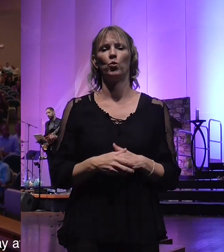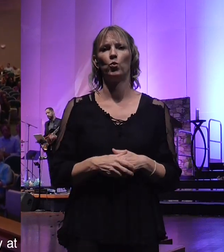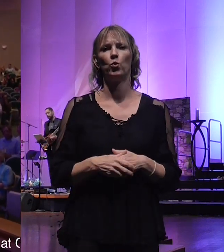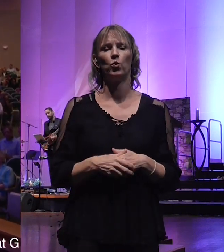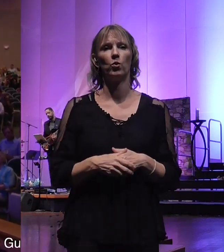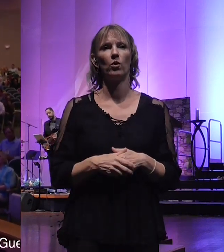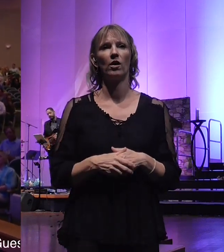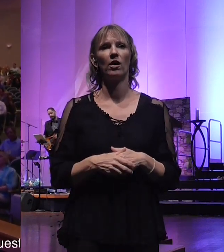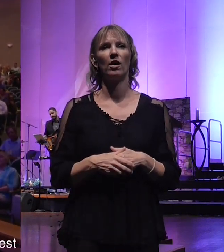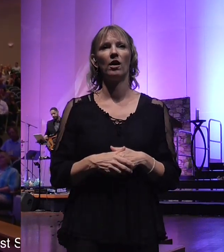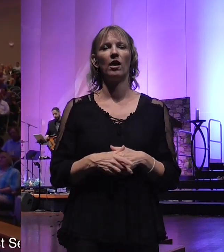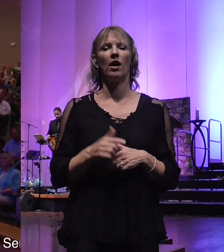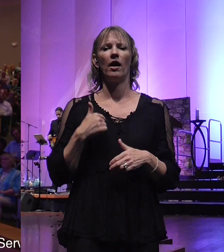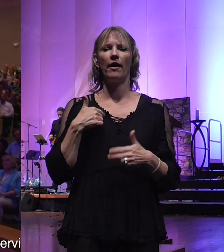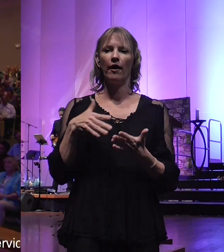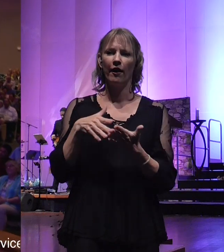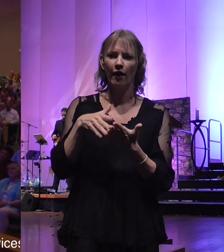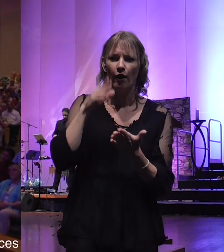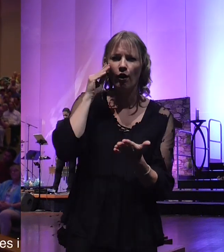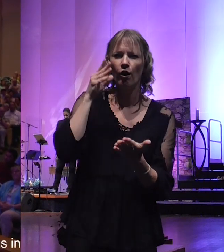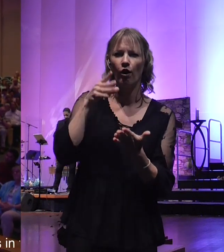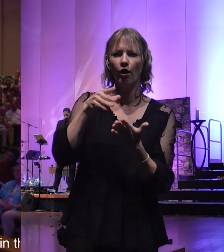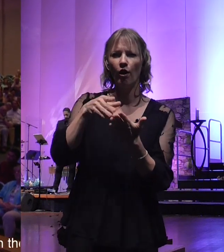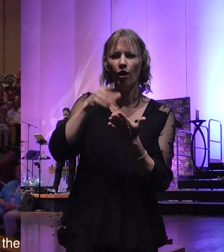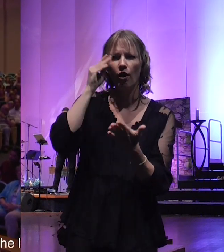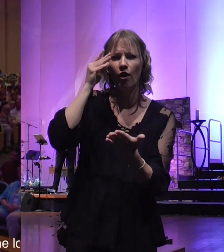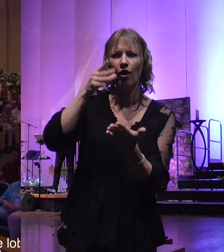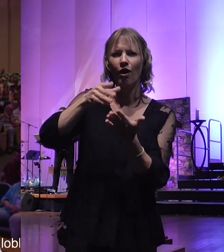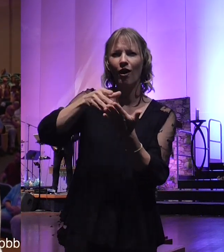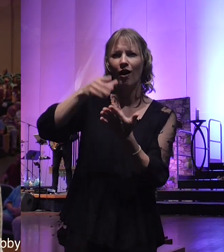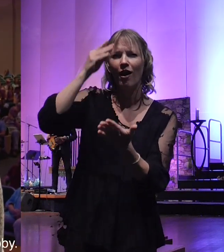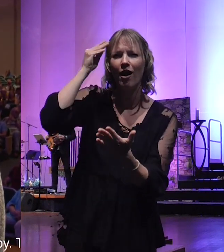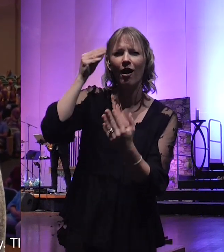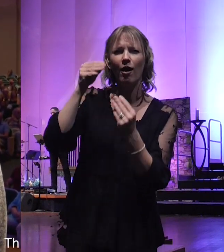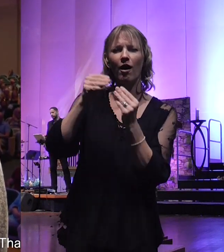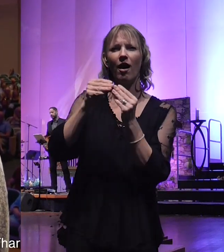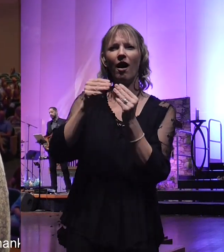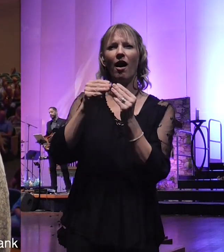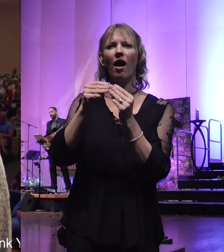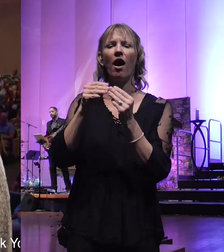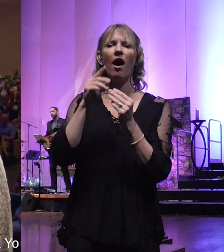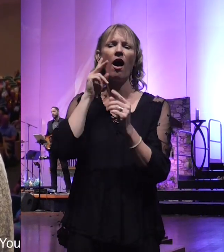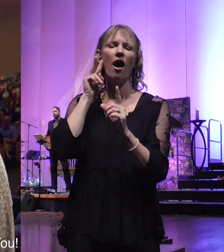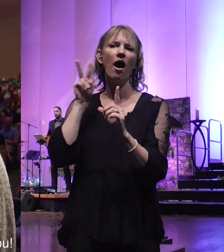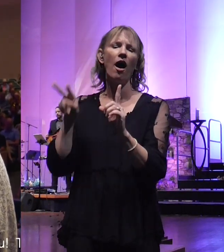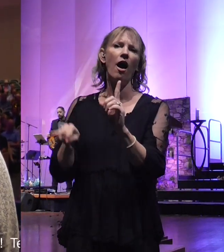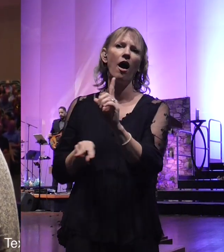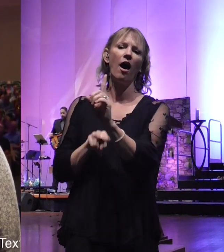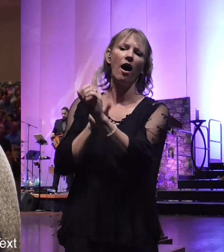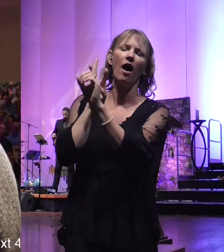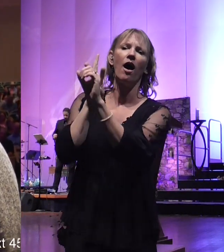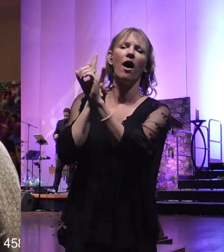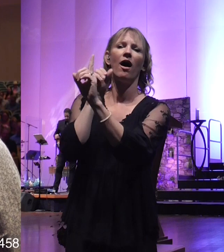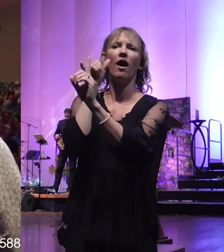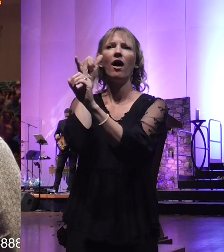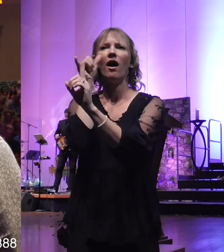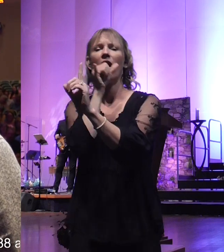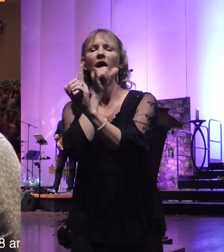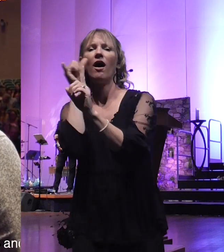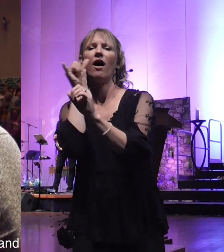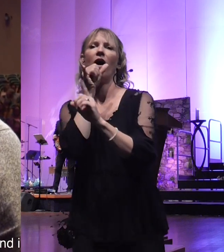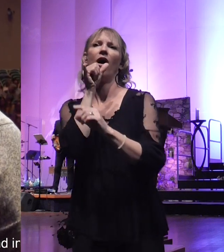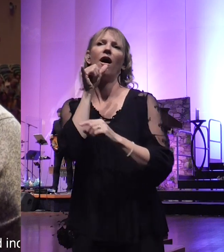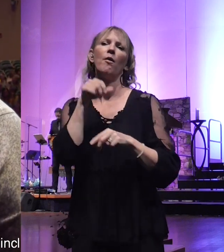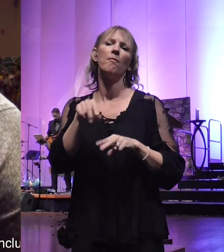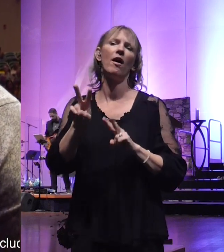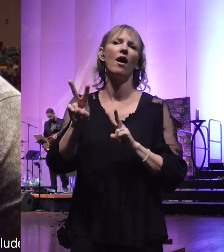The more that I learn, the more I admire how you